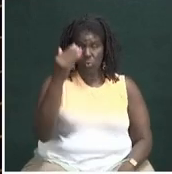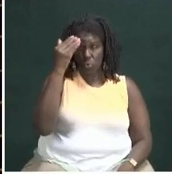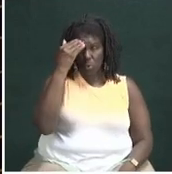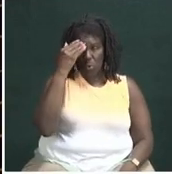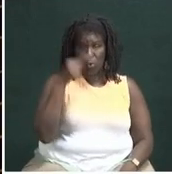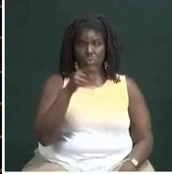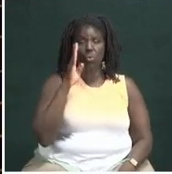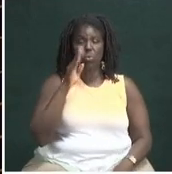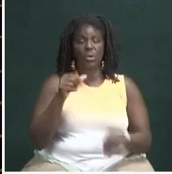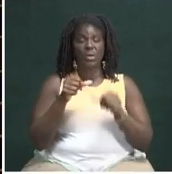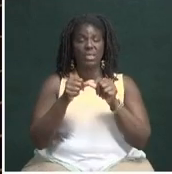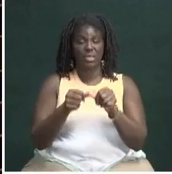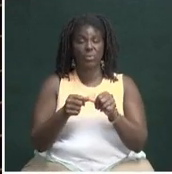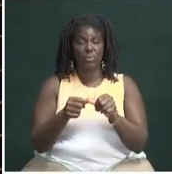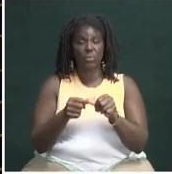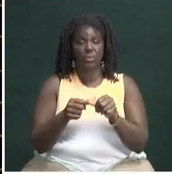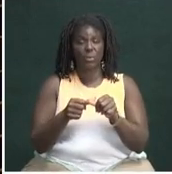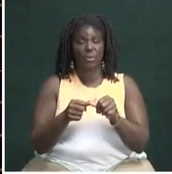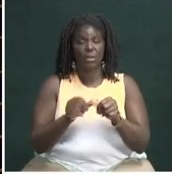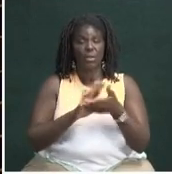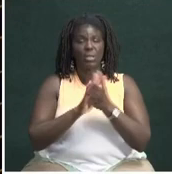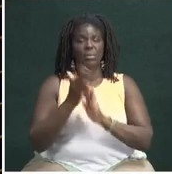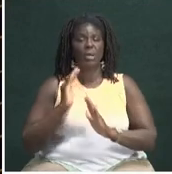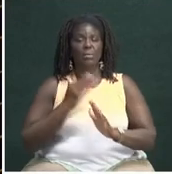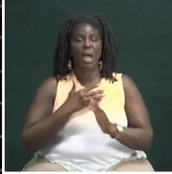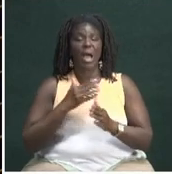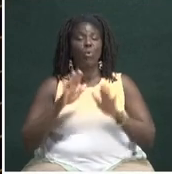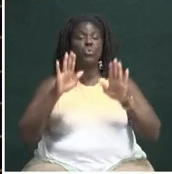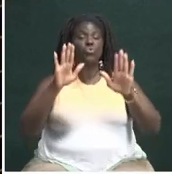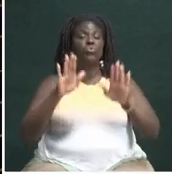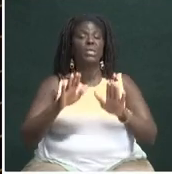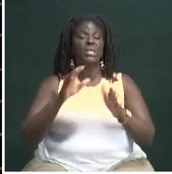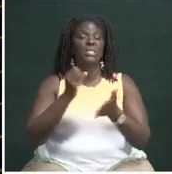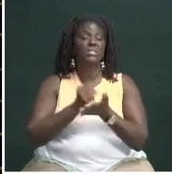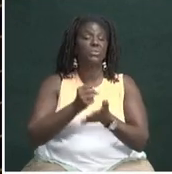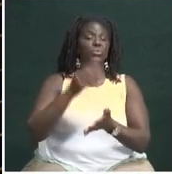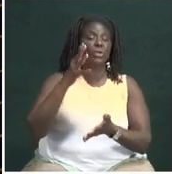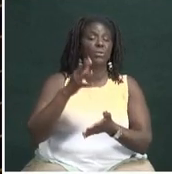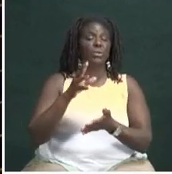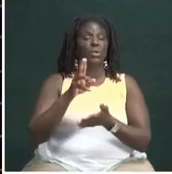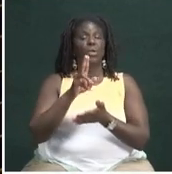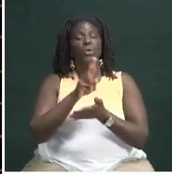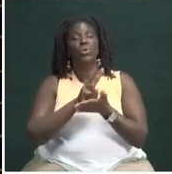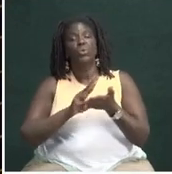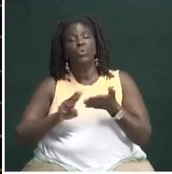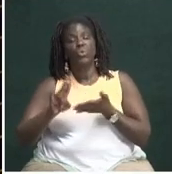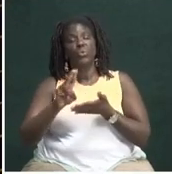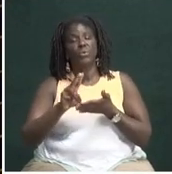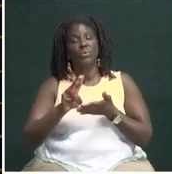will continue to be our greatest treasures. The university,